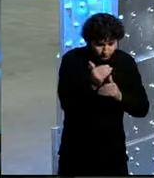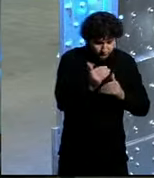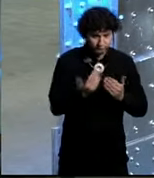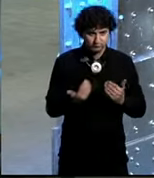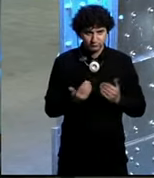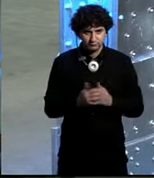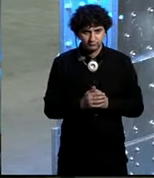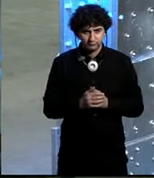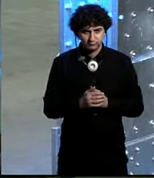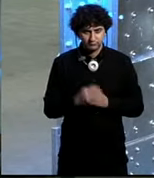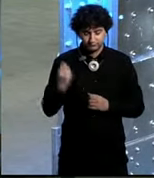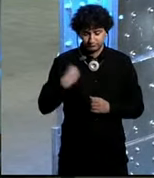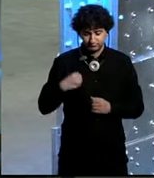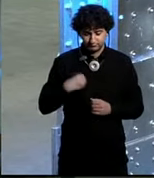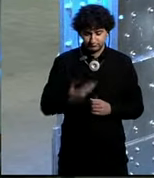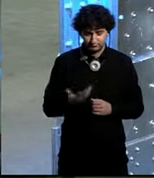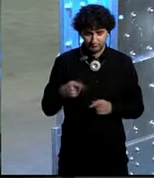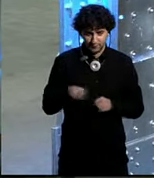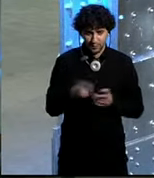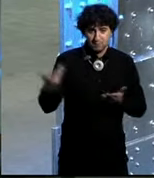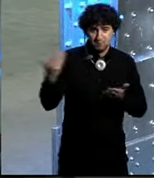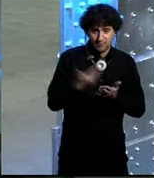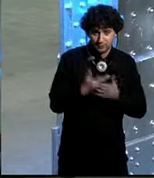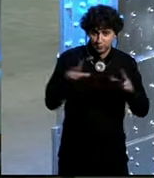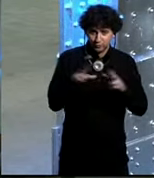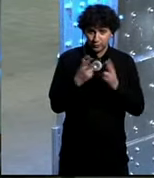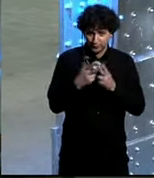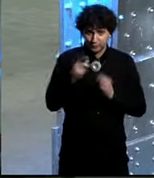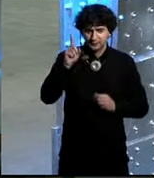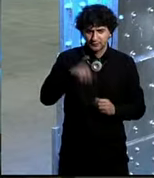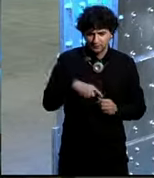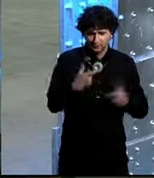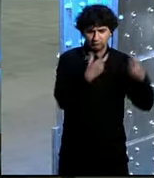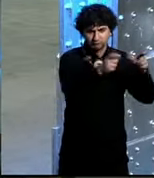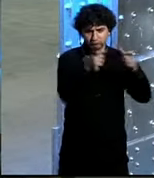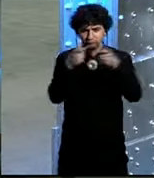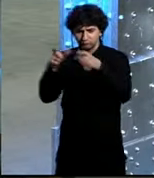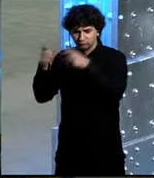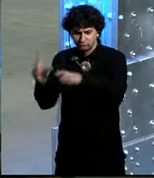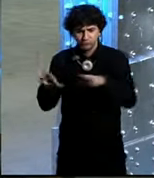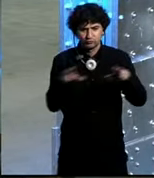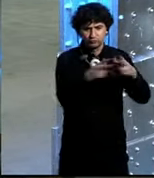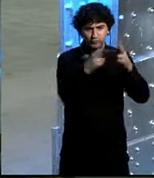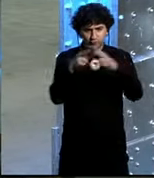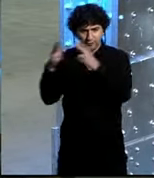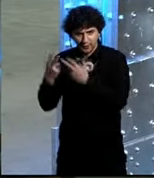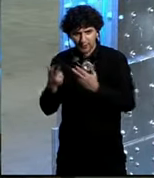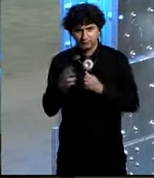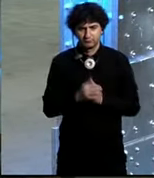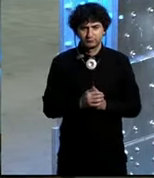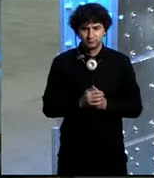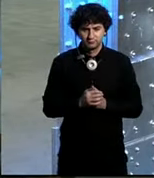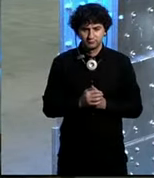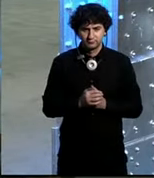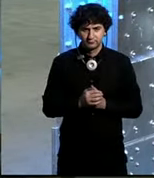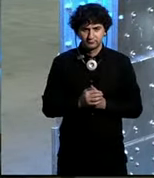They started using innovation in order to take care of social issues. And this